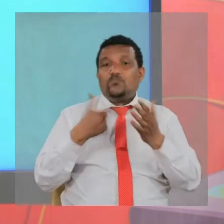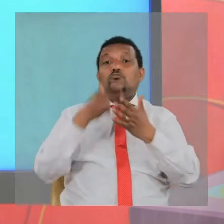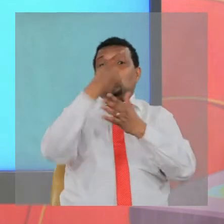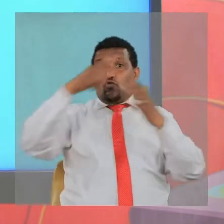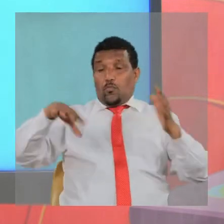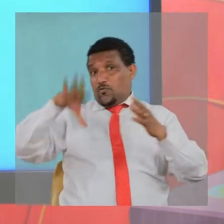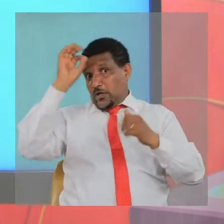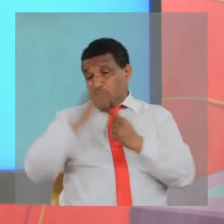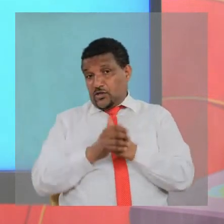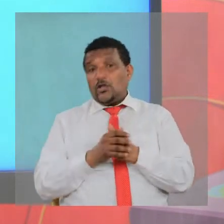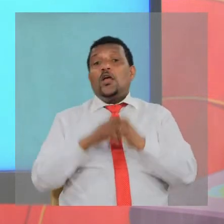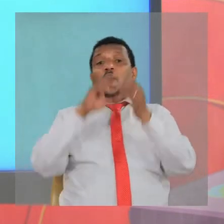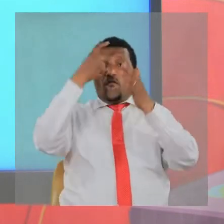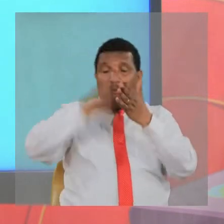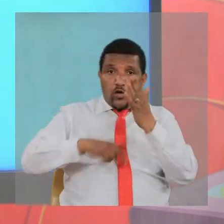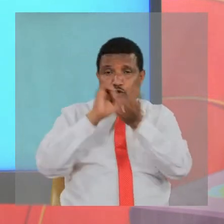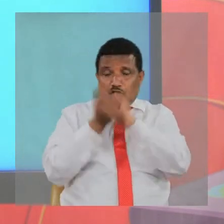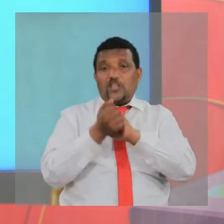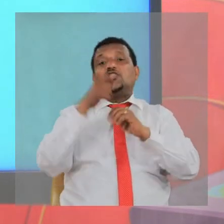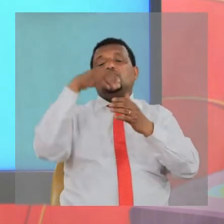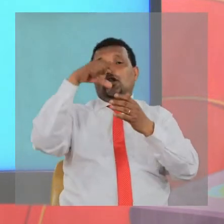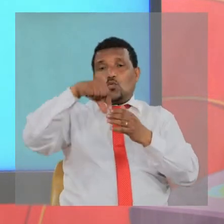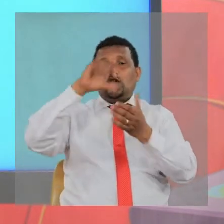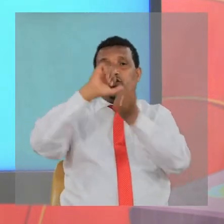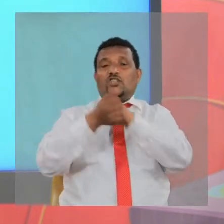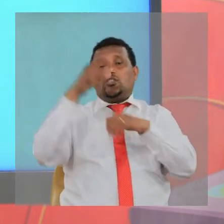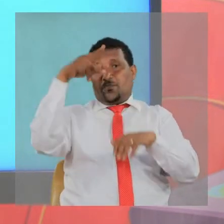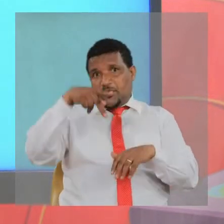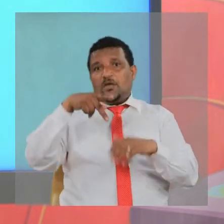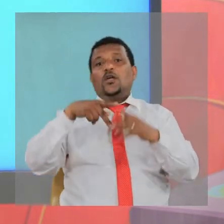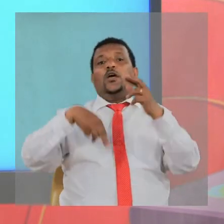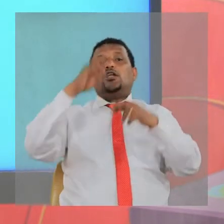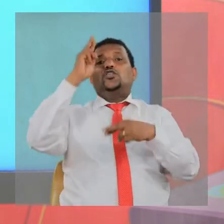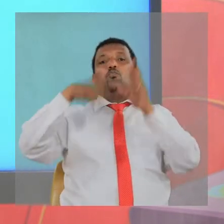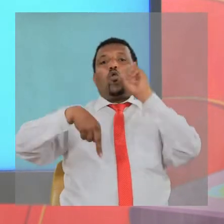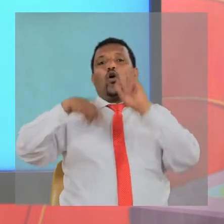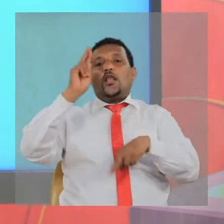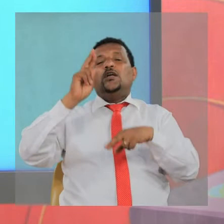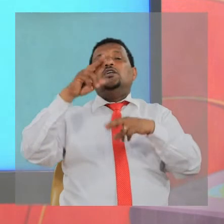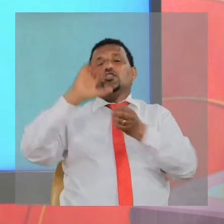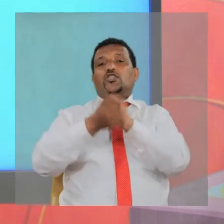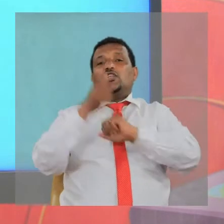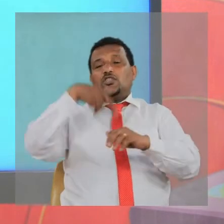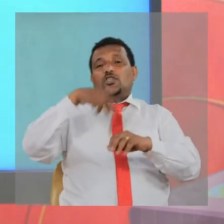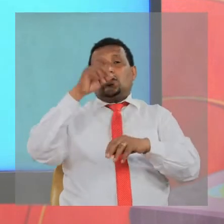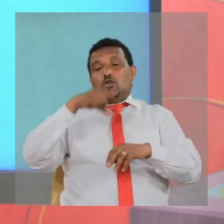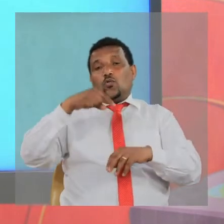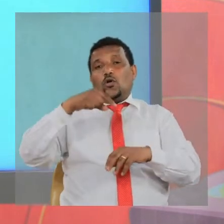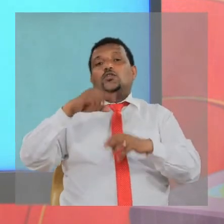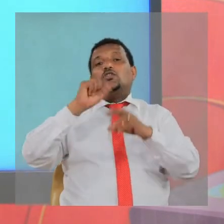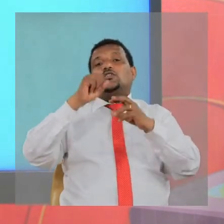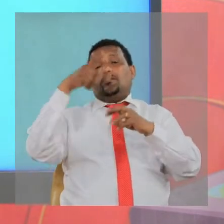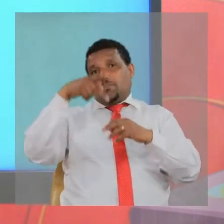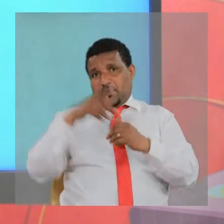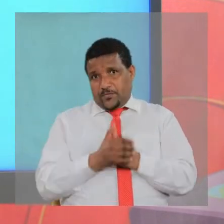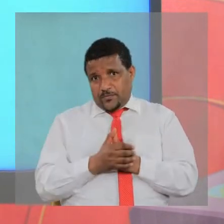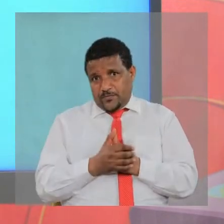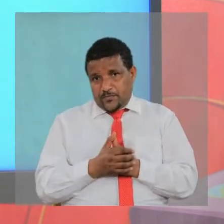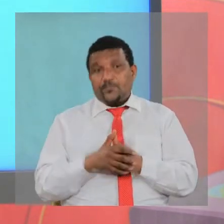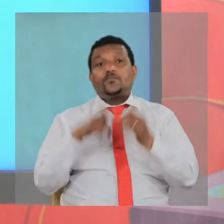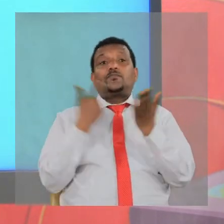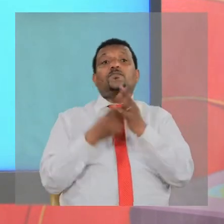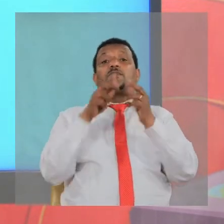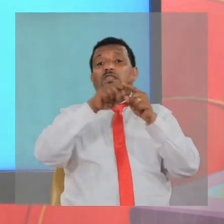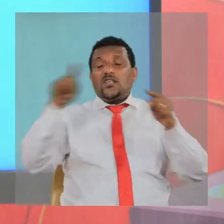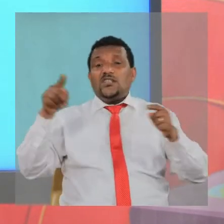supply function, the value of the changing Q for the changing P will be the reciprocal of the changing P for the changing Q. From a